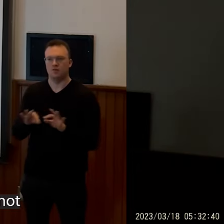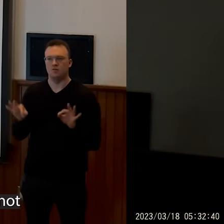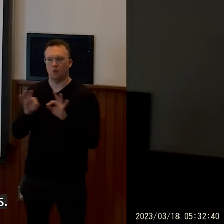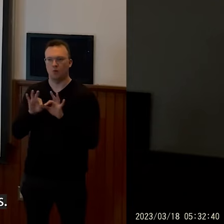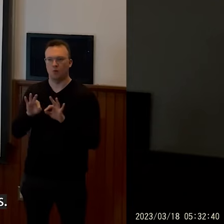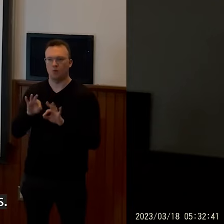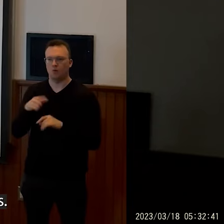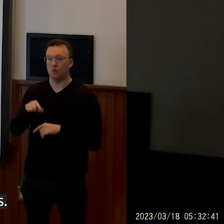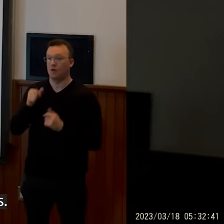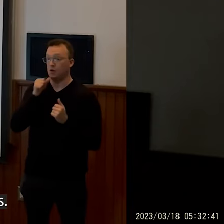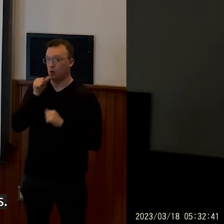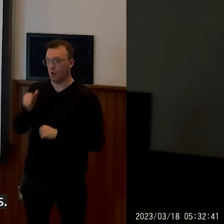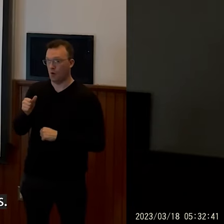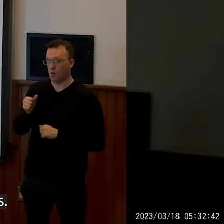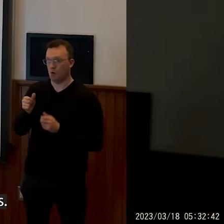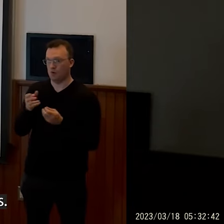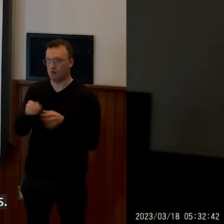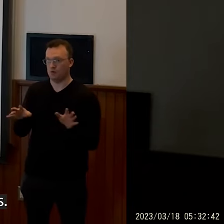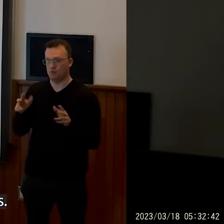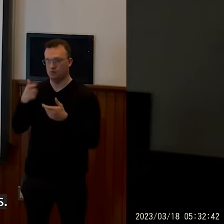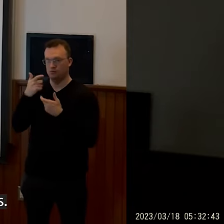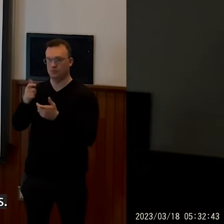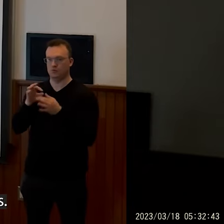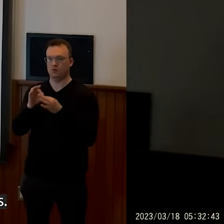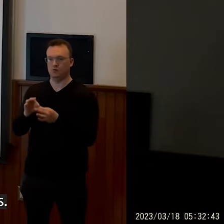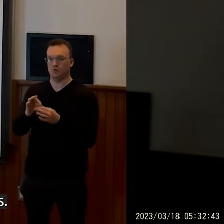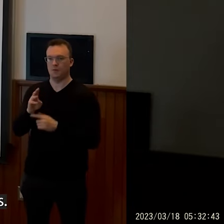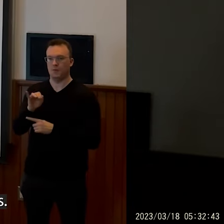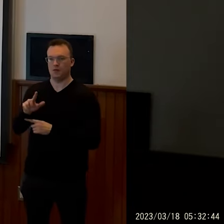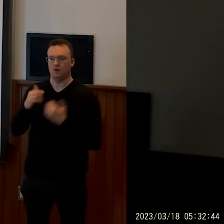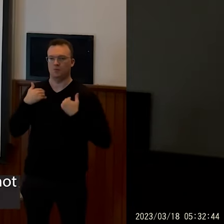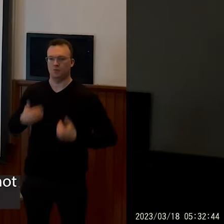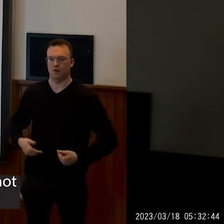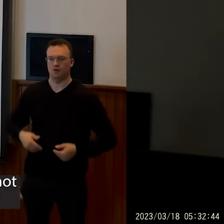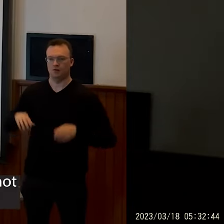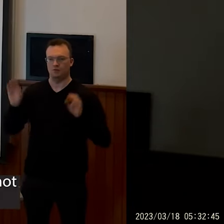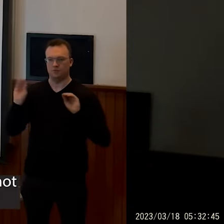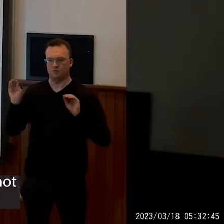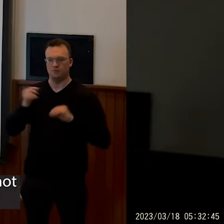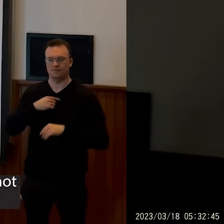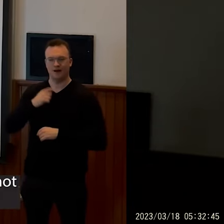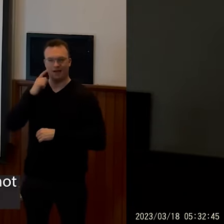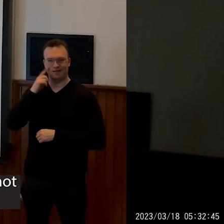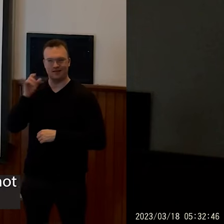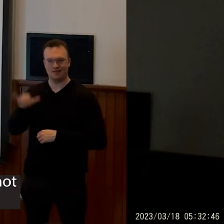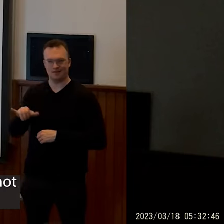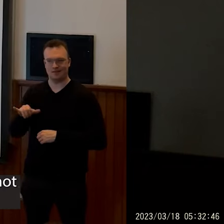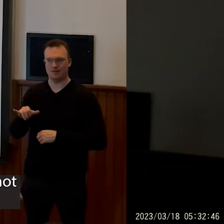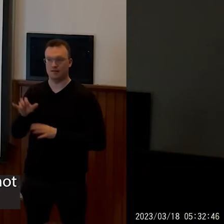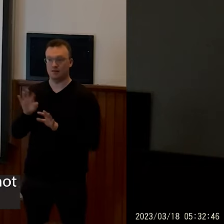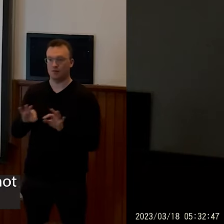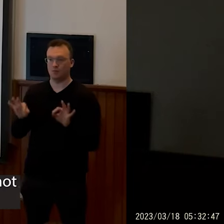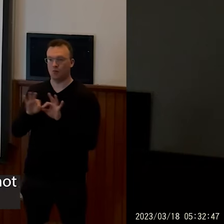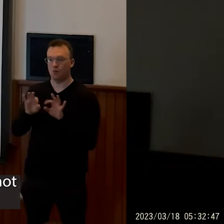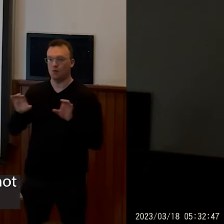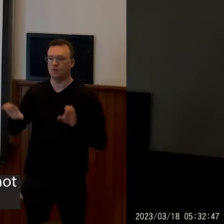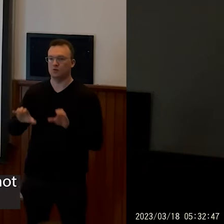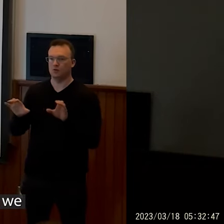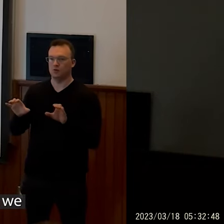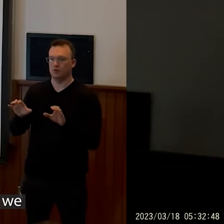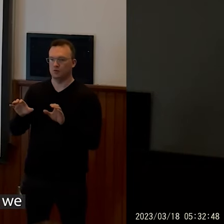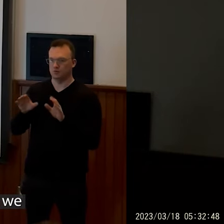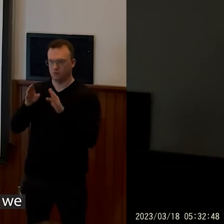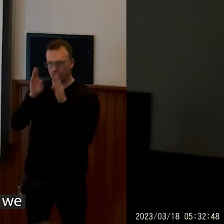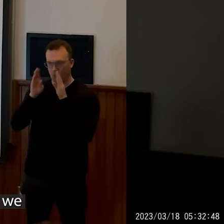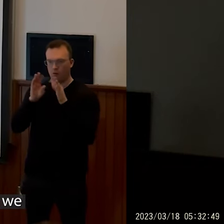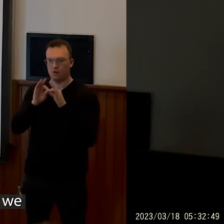that it's paramount that we do not lose sight of our material bodies, I think that it's important that we do not lose sight of